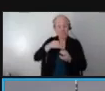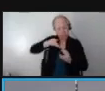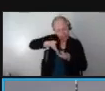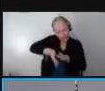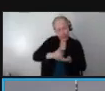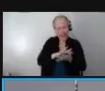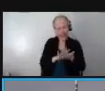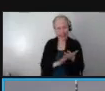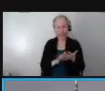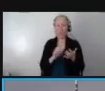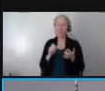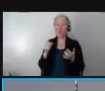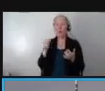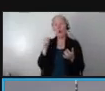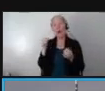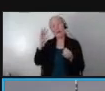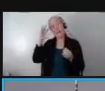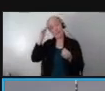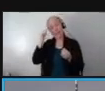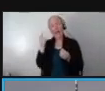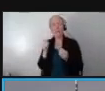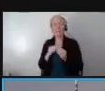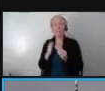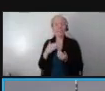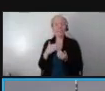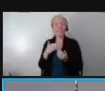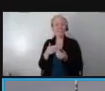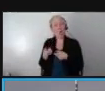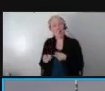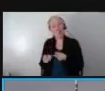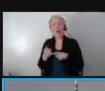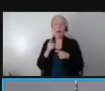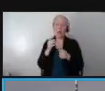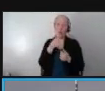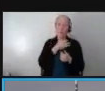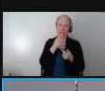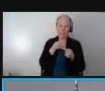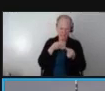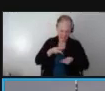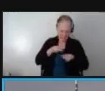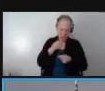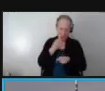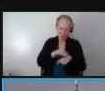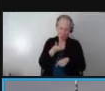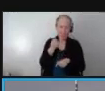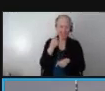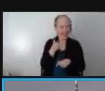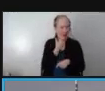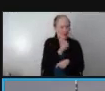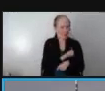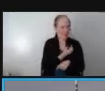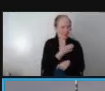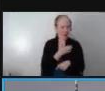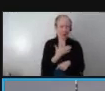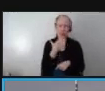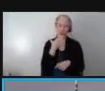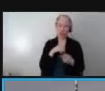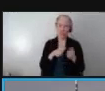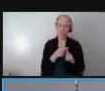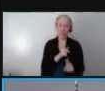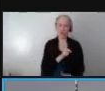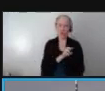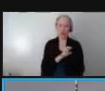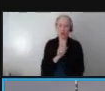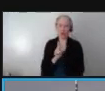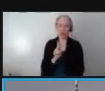woman than say it would be for a man. I will tell you, I actually called my good friend, Dr. Kate Rubens, when I got on orbit, because